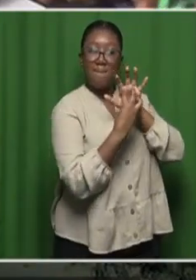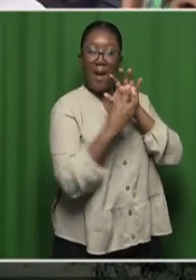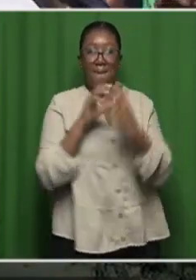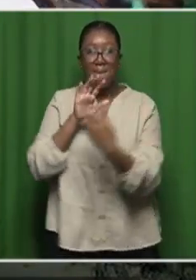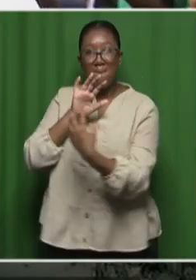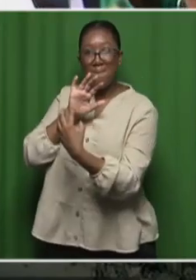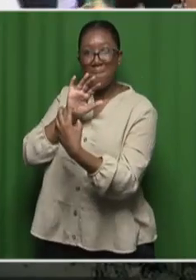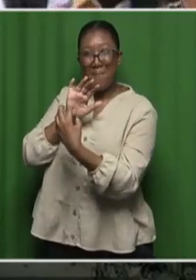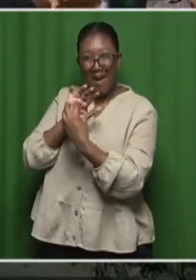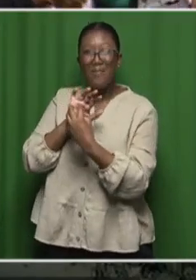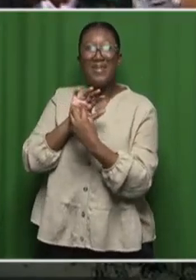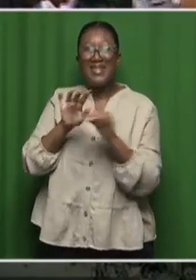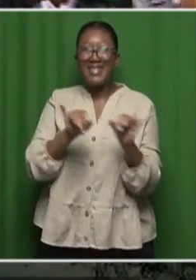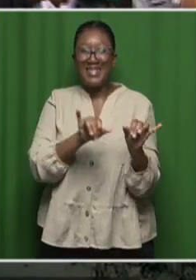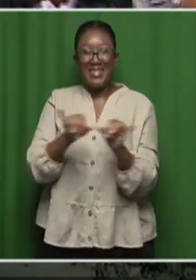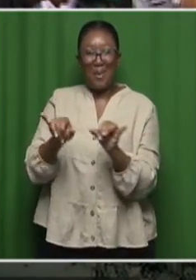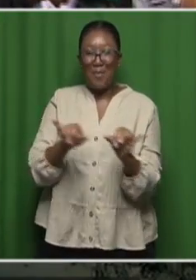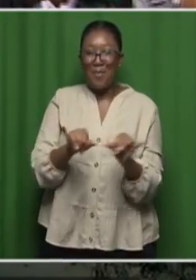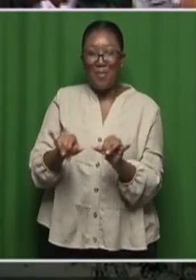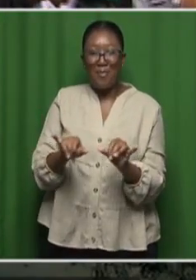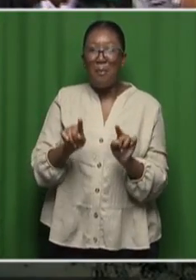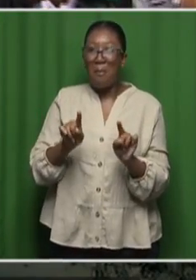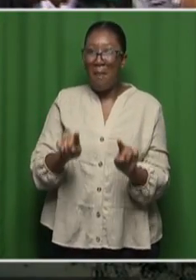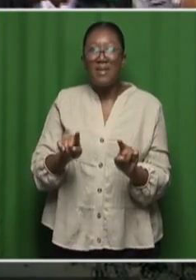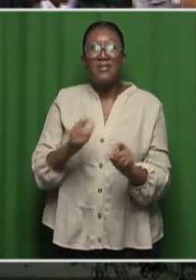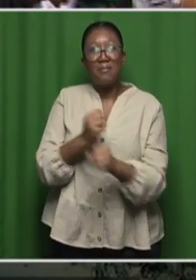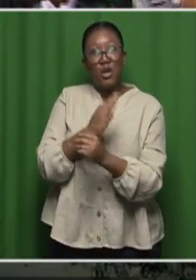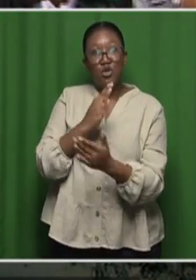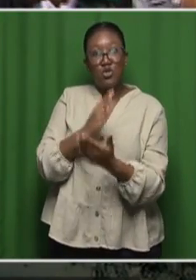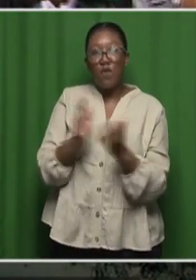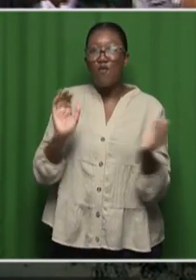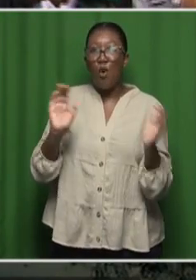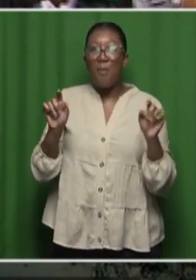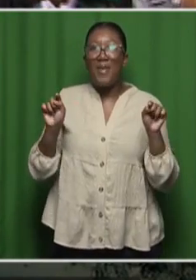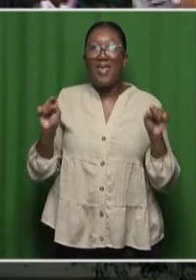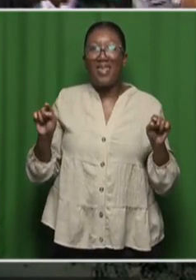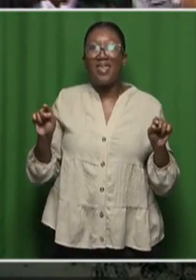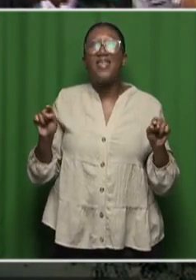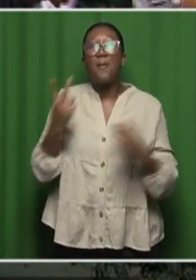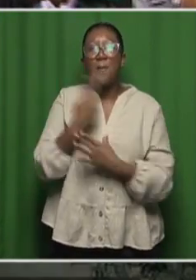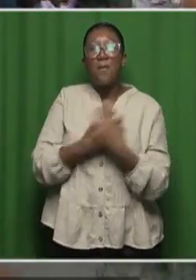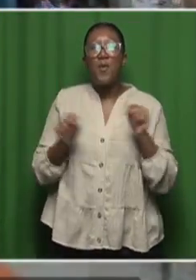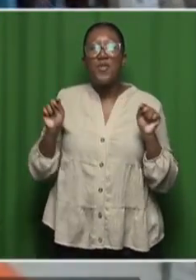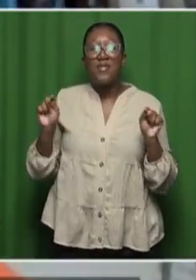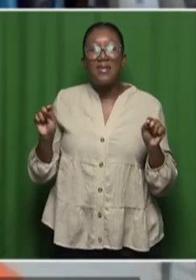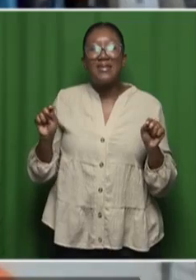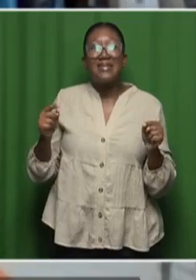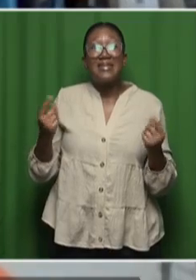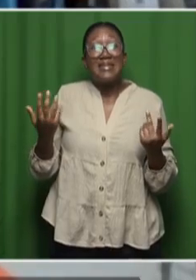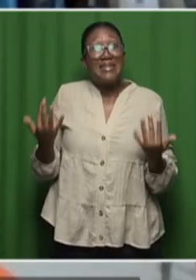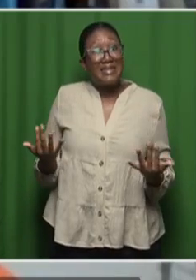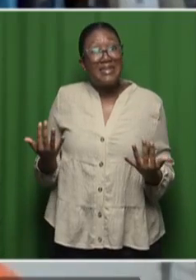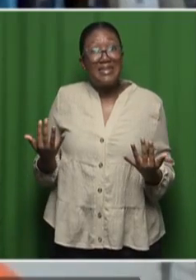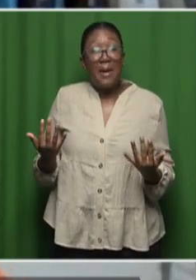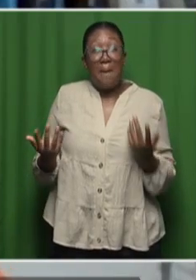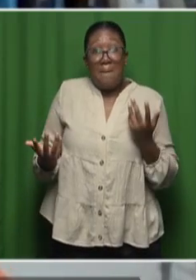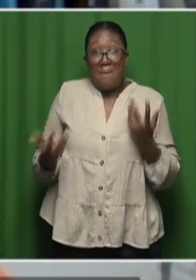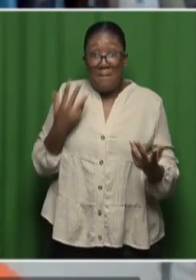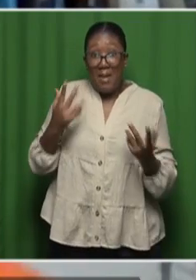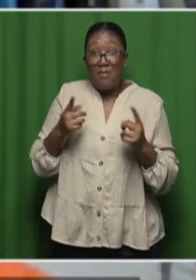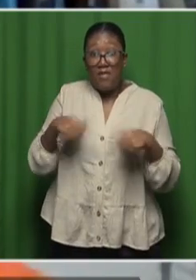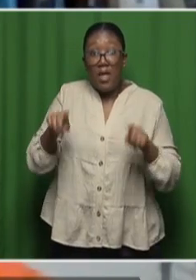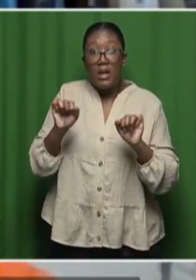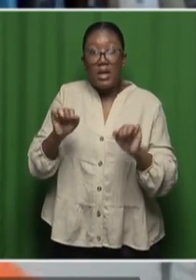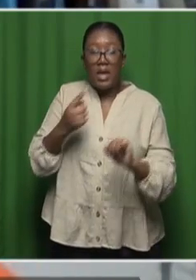we are dealing with, we've got to compare one trademark with another. And I think there is scope to argue